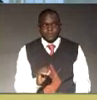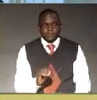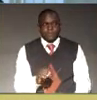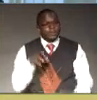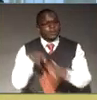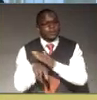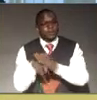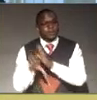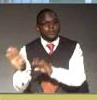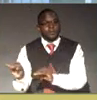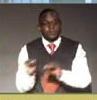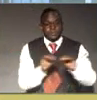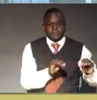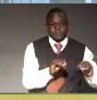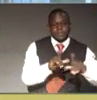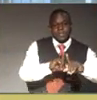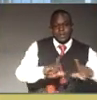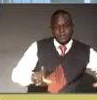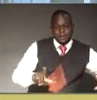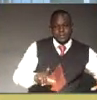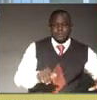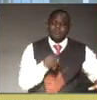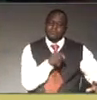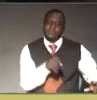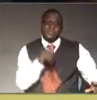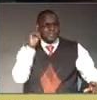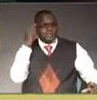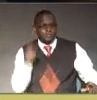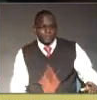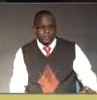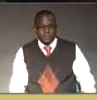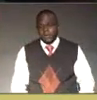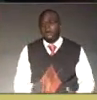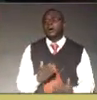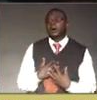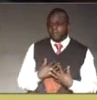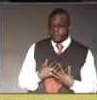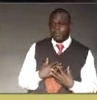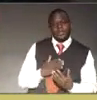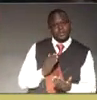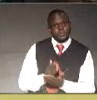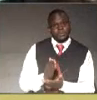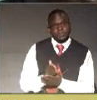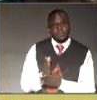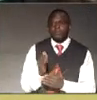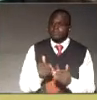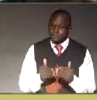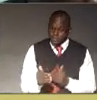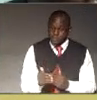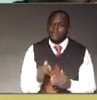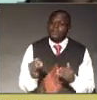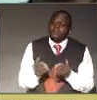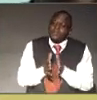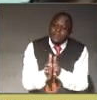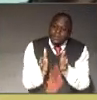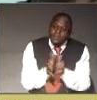fraudulently transferred. What do you think about that? This, I have been absolutely upfront in telling you